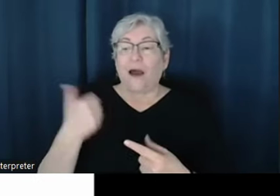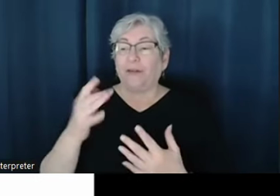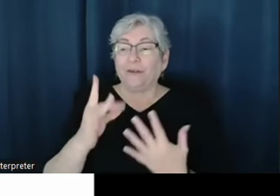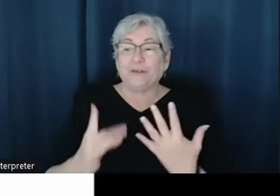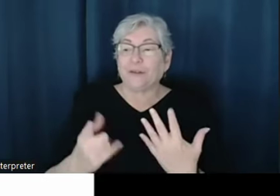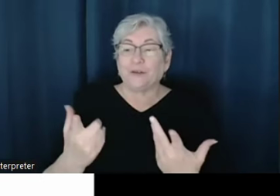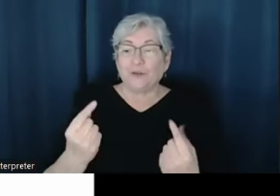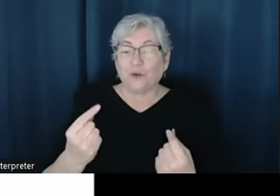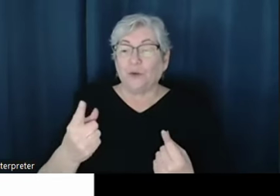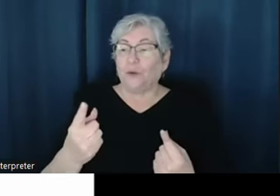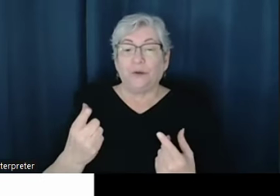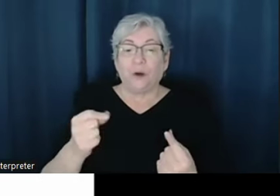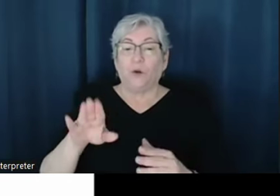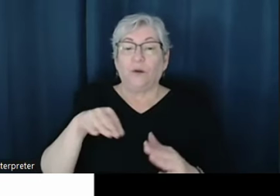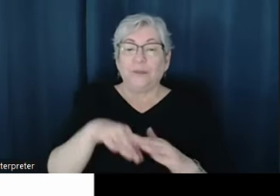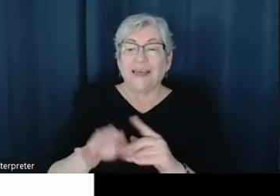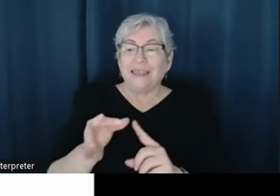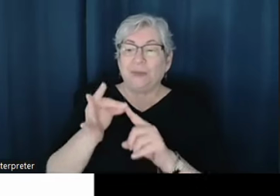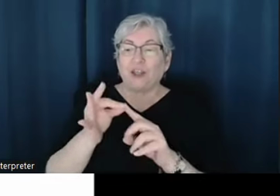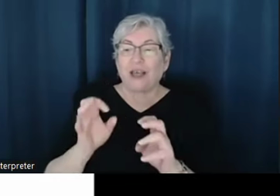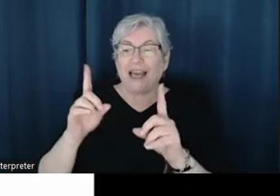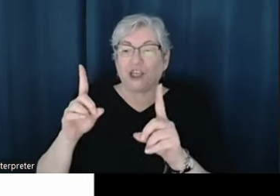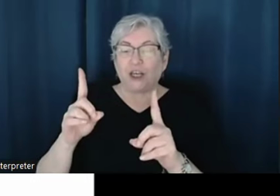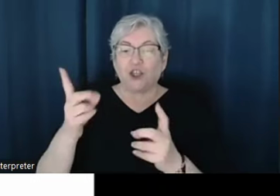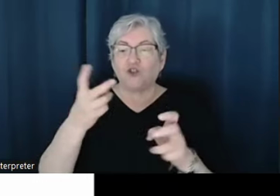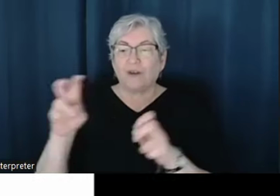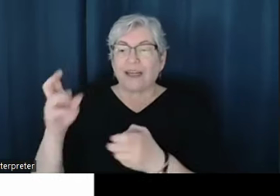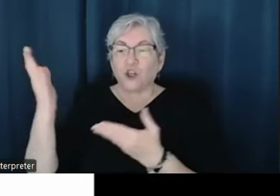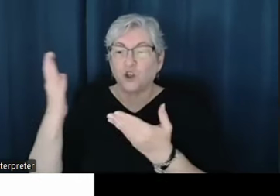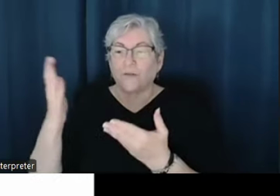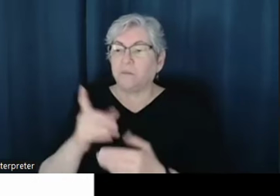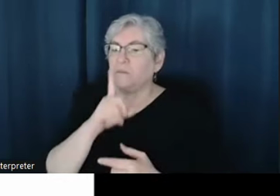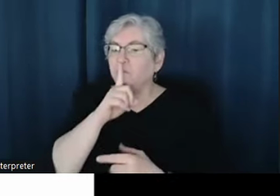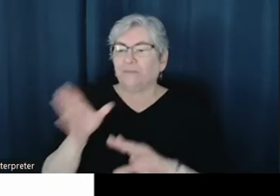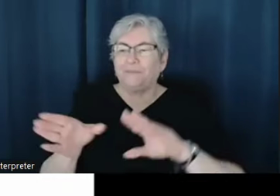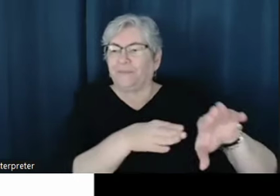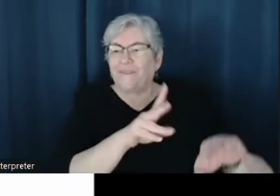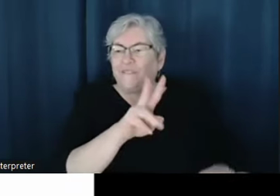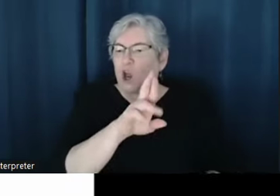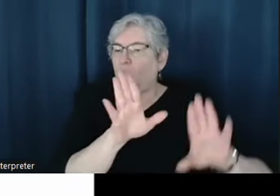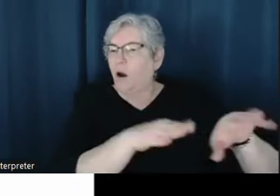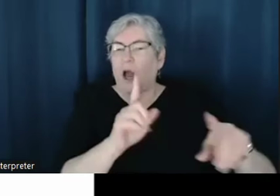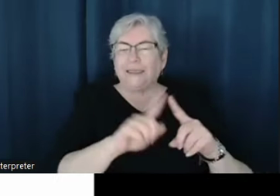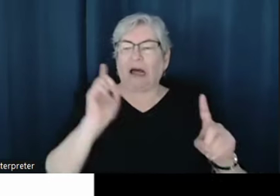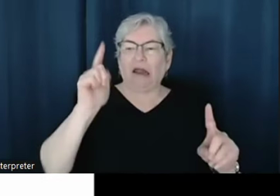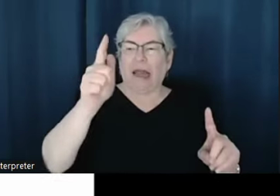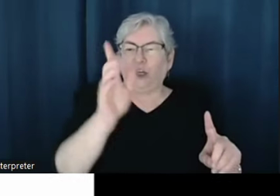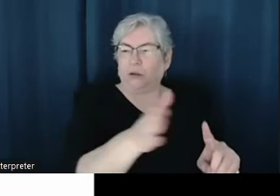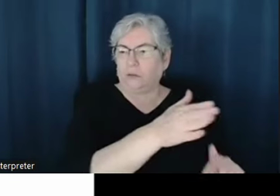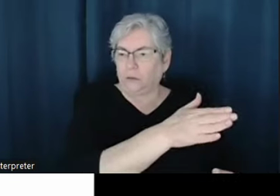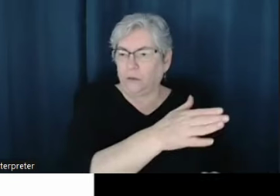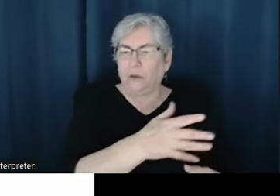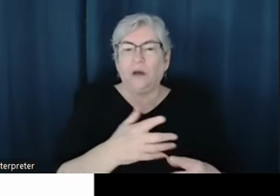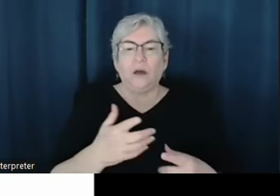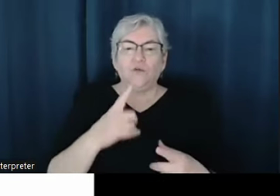service is go to your special education transition services and not even worry about VR until later in the game. It